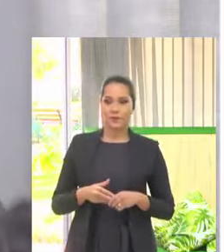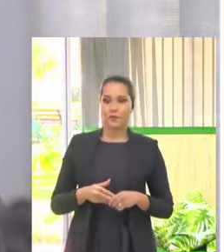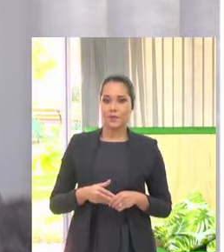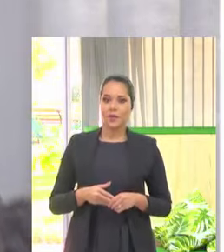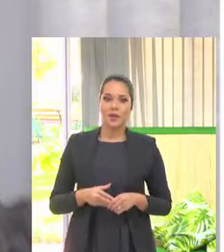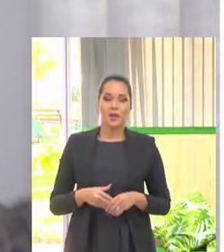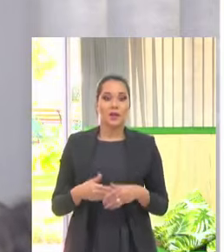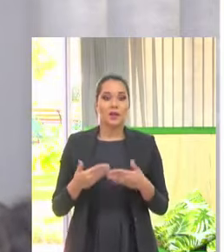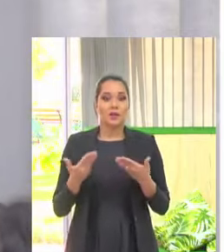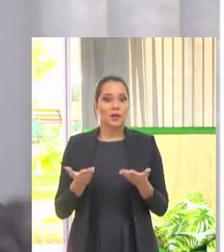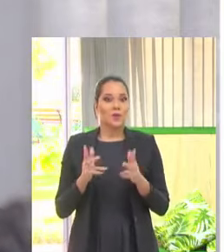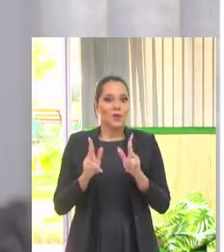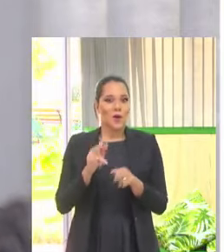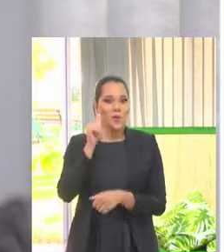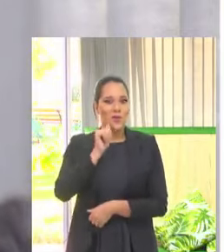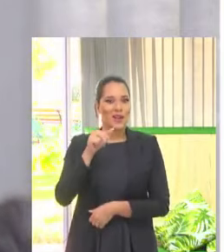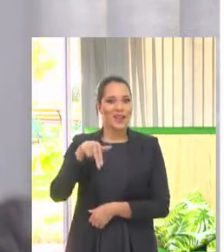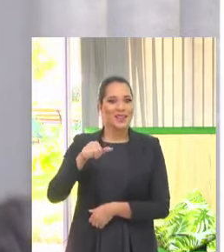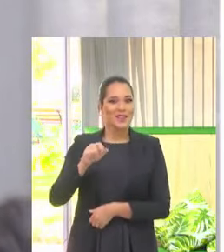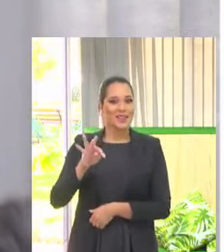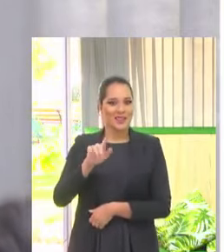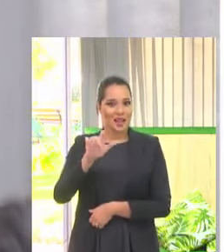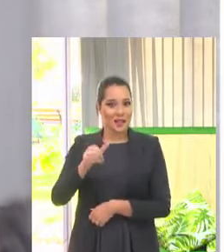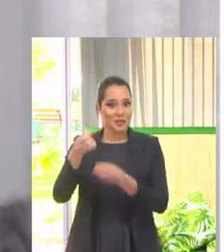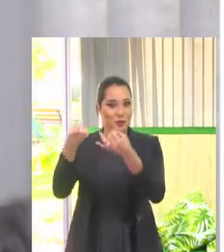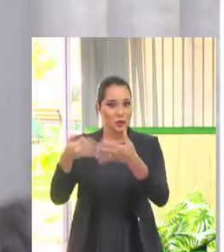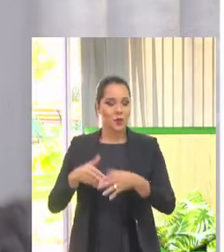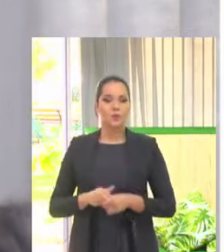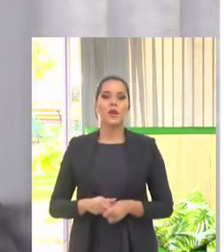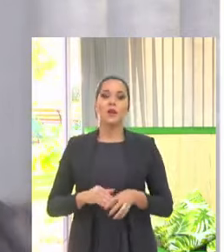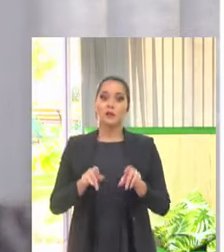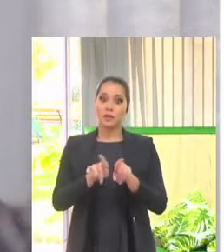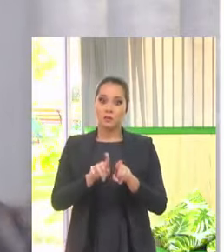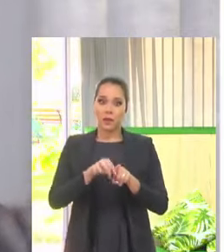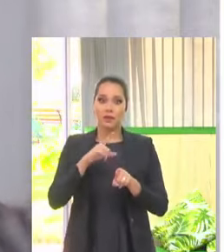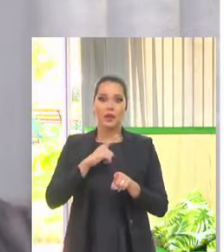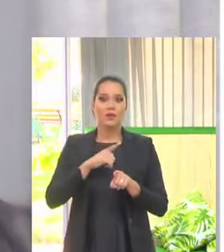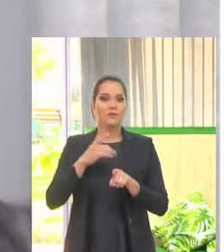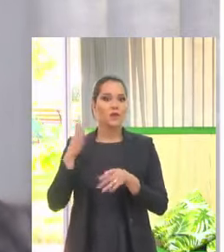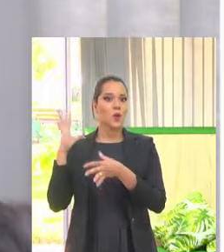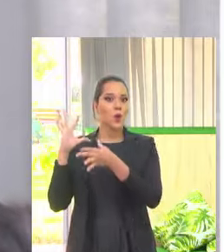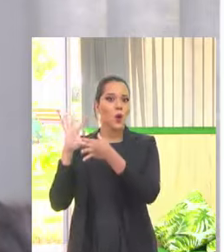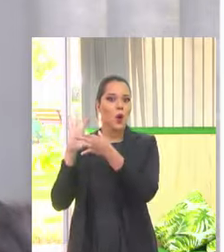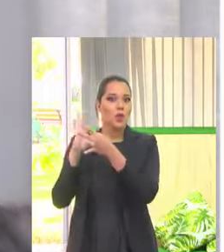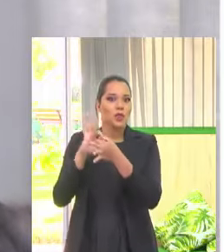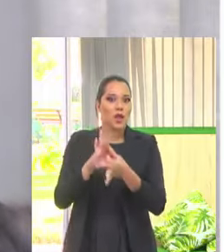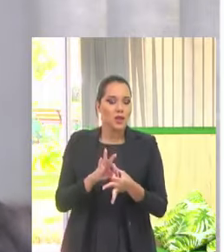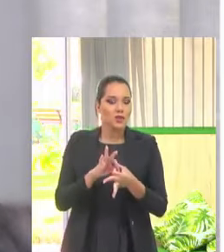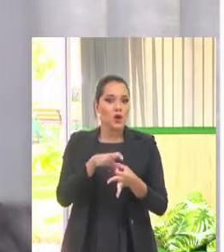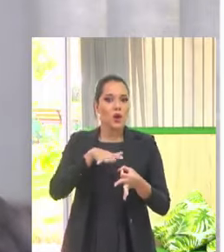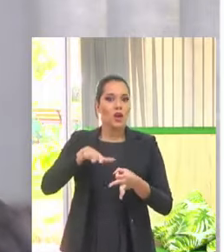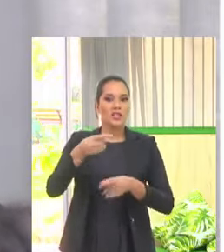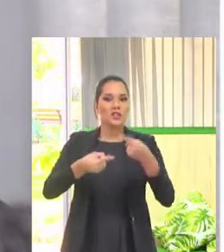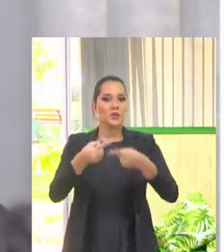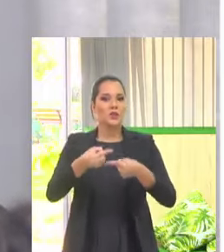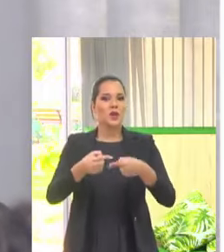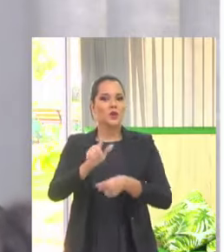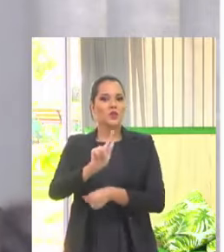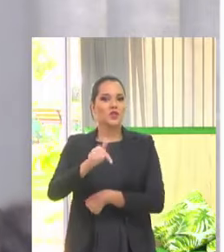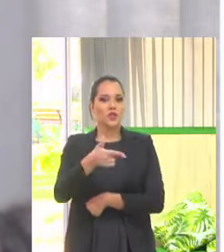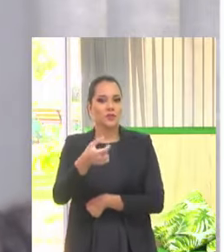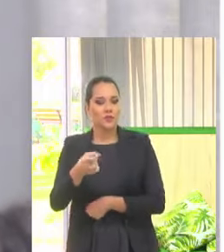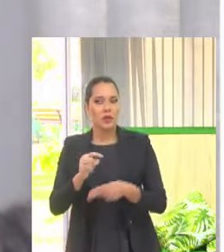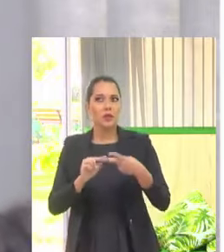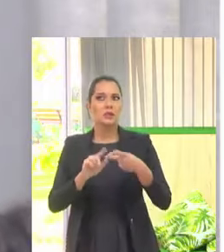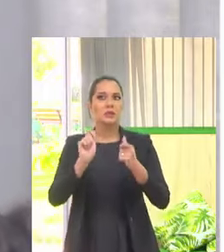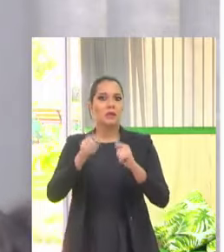as Natalia just mentioned, we were also in the context of G20 discussions, and we could better connect with